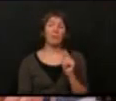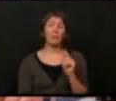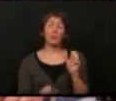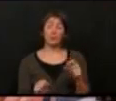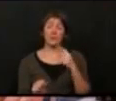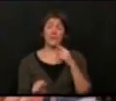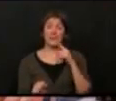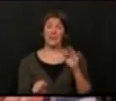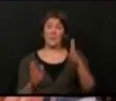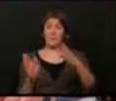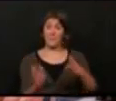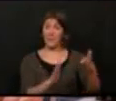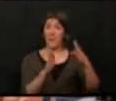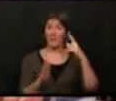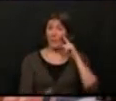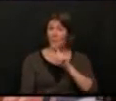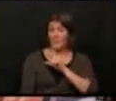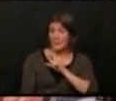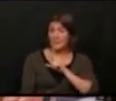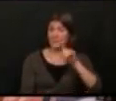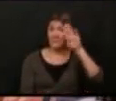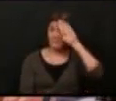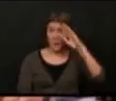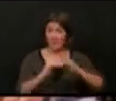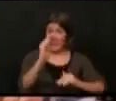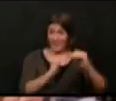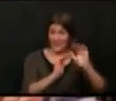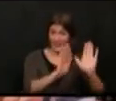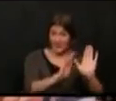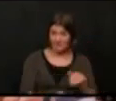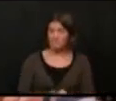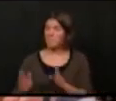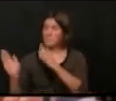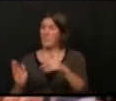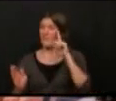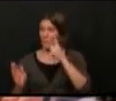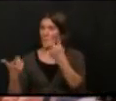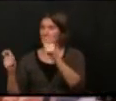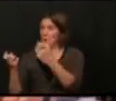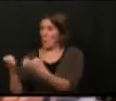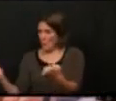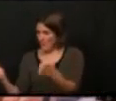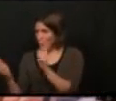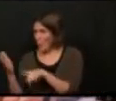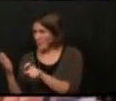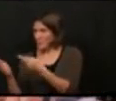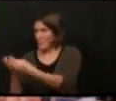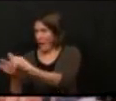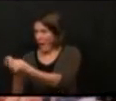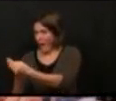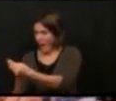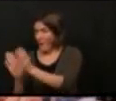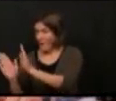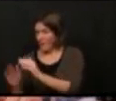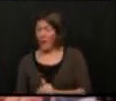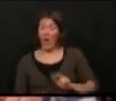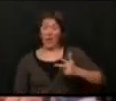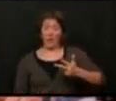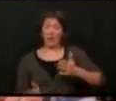planning for the police fire and planning for the other capital equipment needs and planning for the operating budget requires an